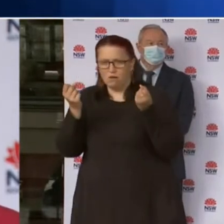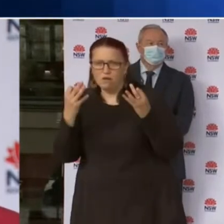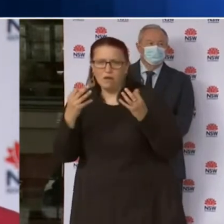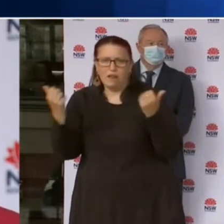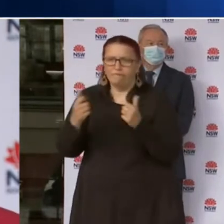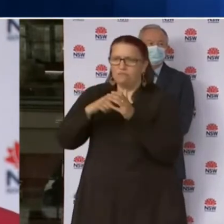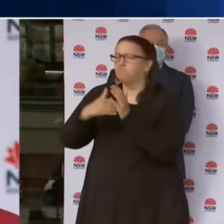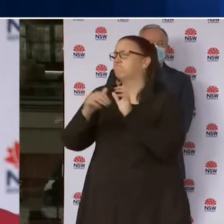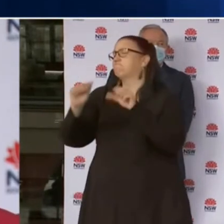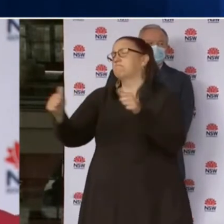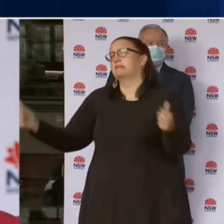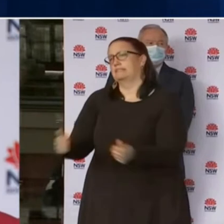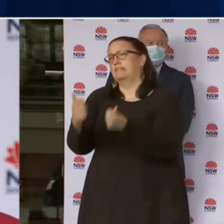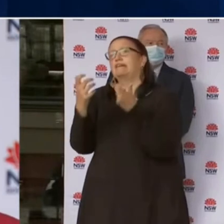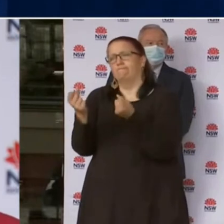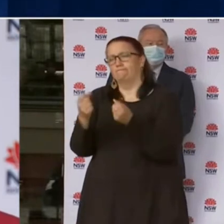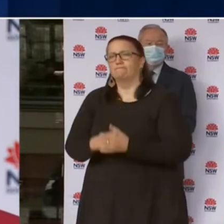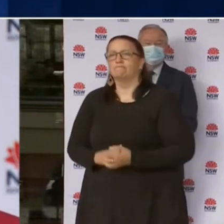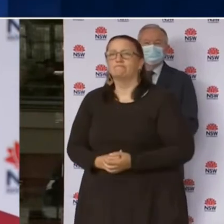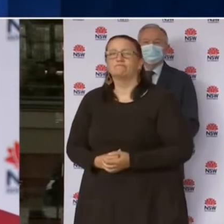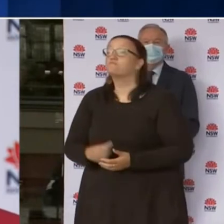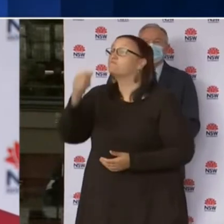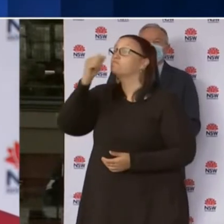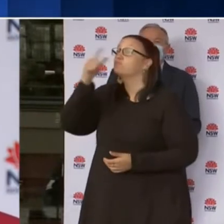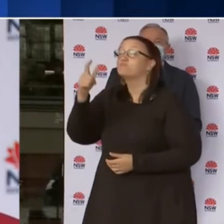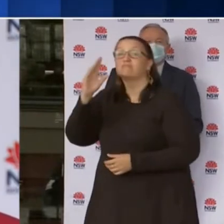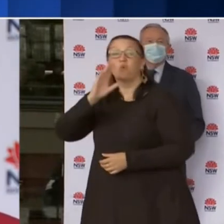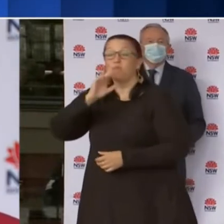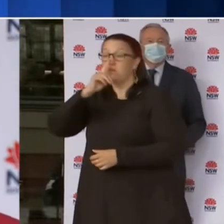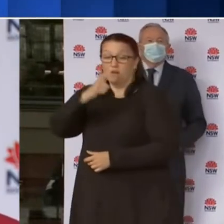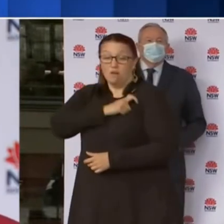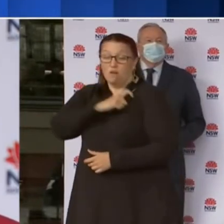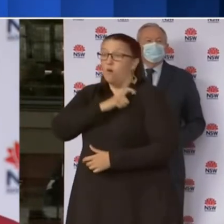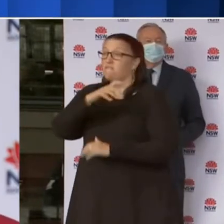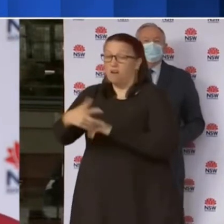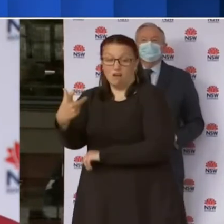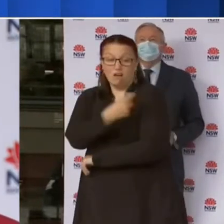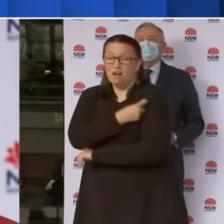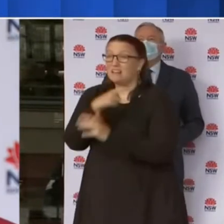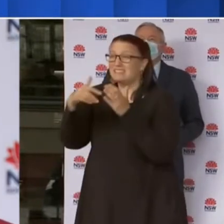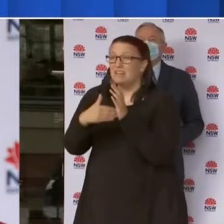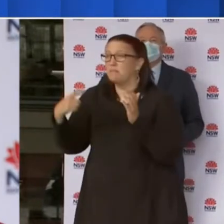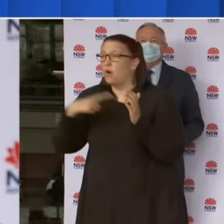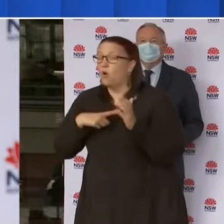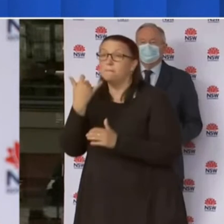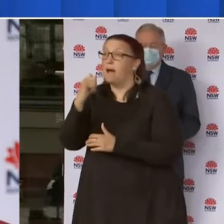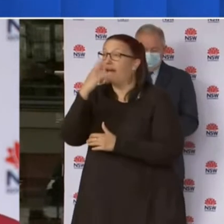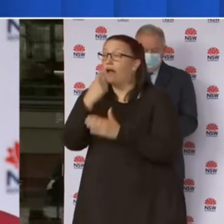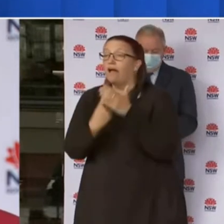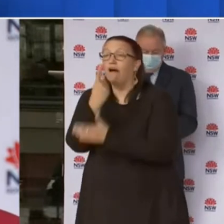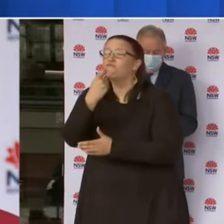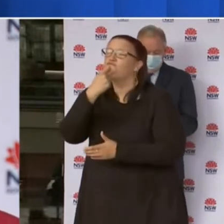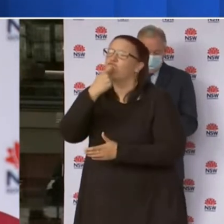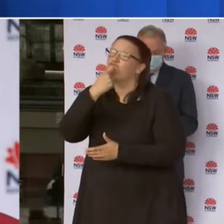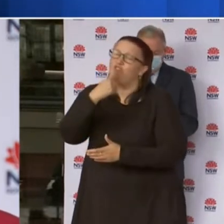and the rate of any complications that rare complication called TTS that thrombosis or clotting